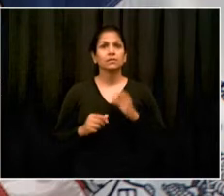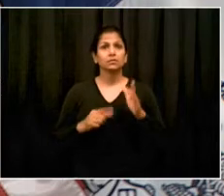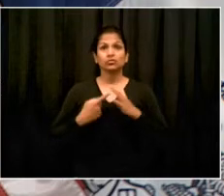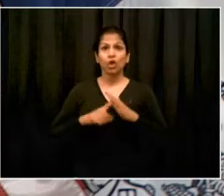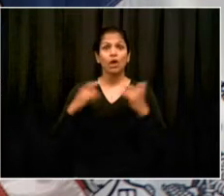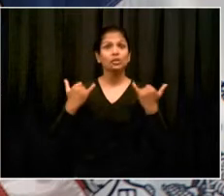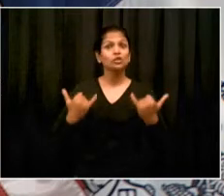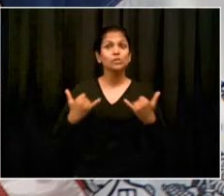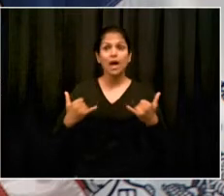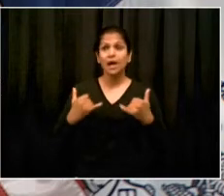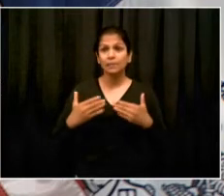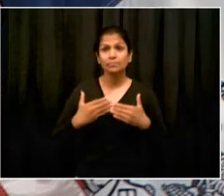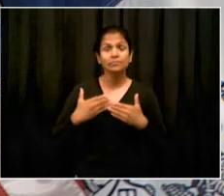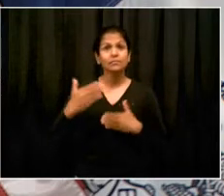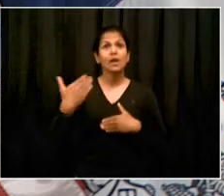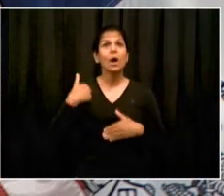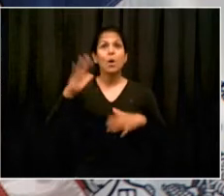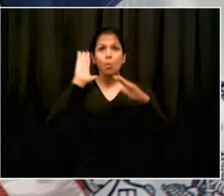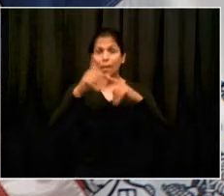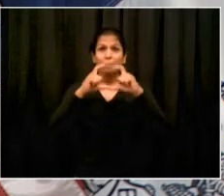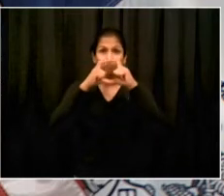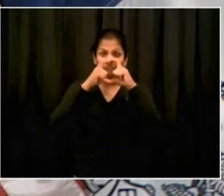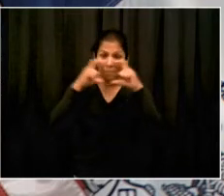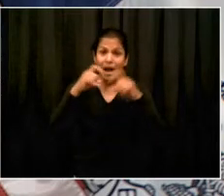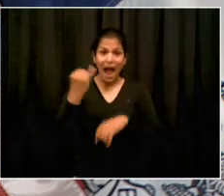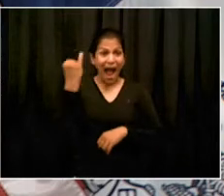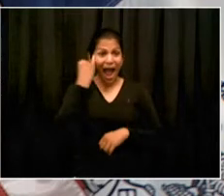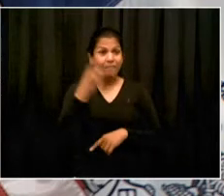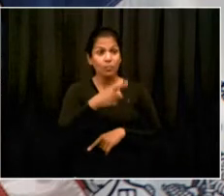coverings. As early as tomorrow, we may have to take